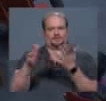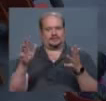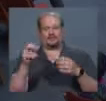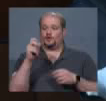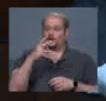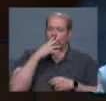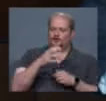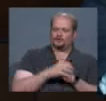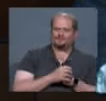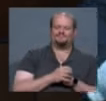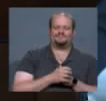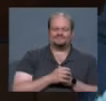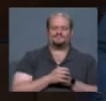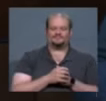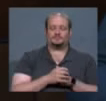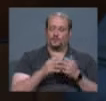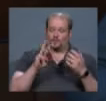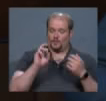good.